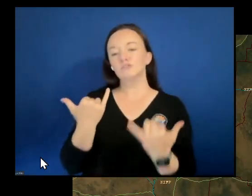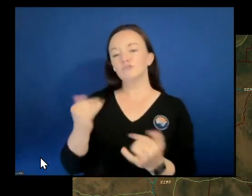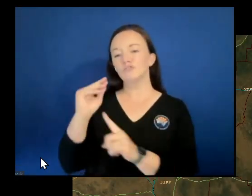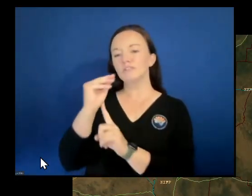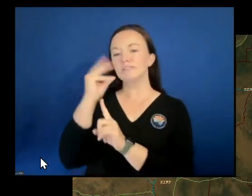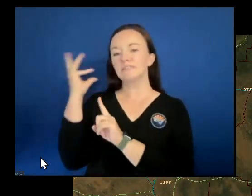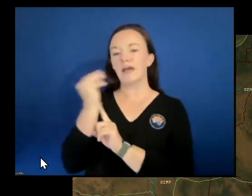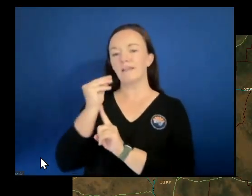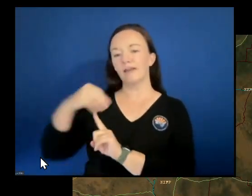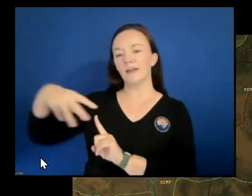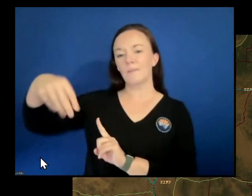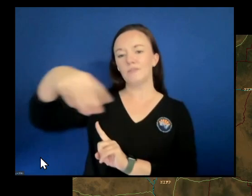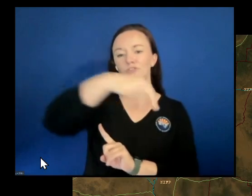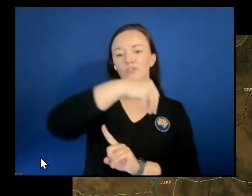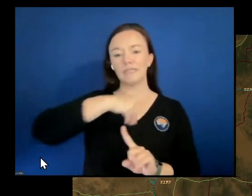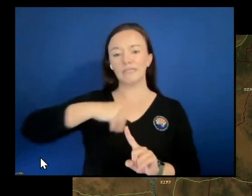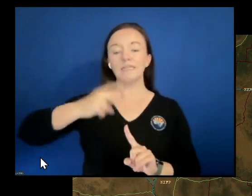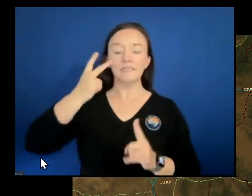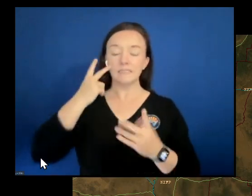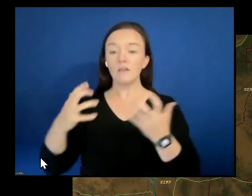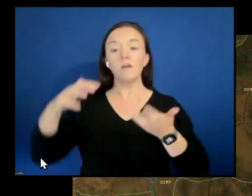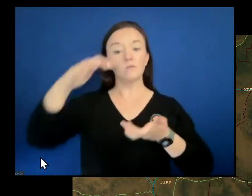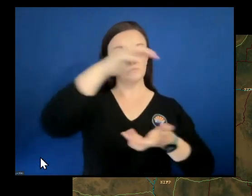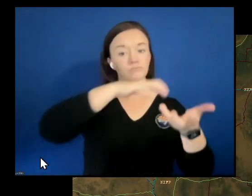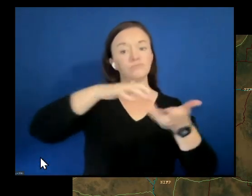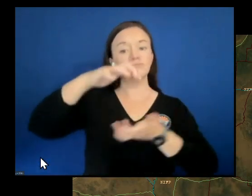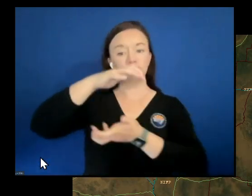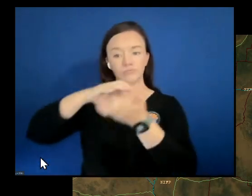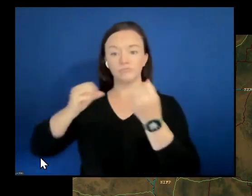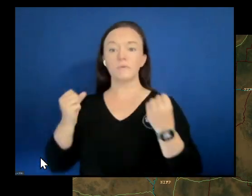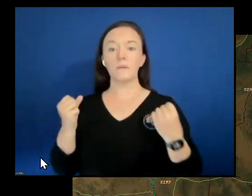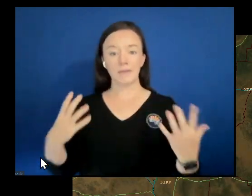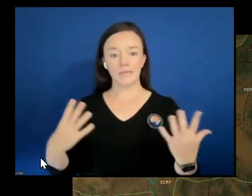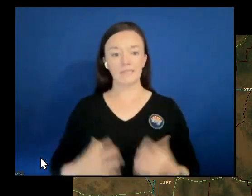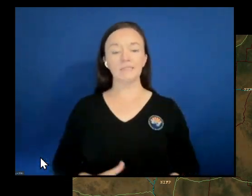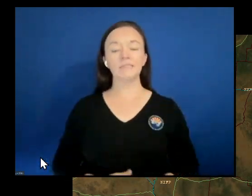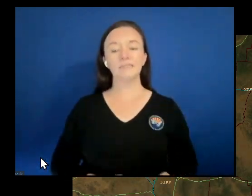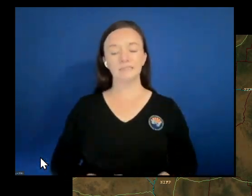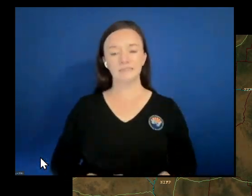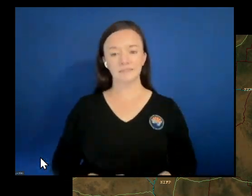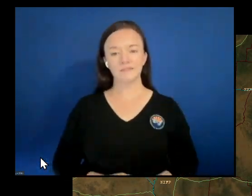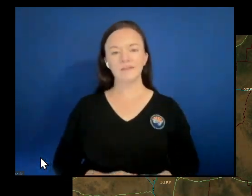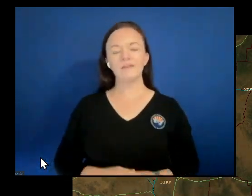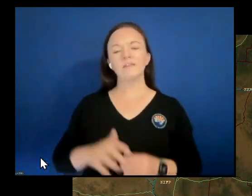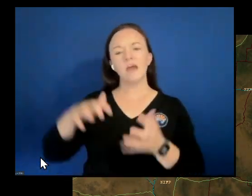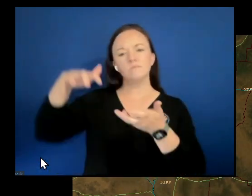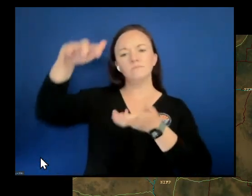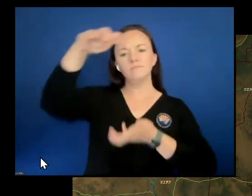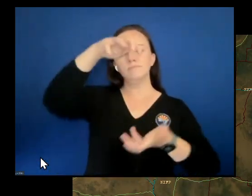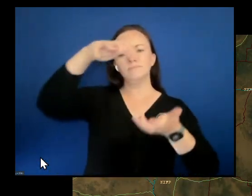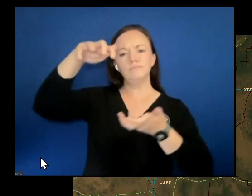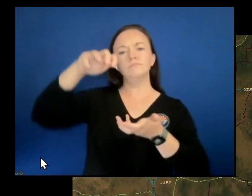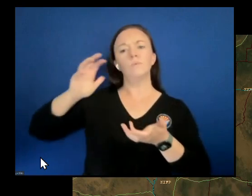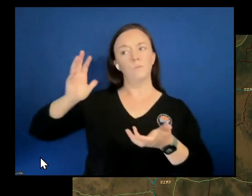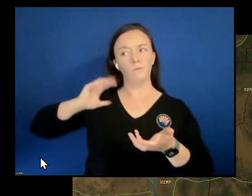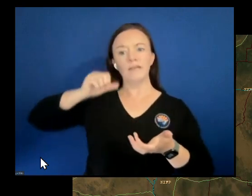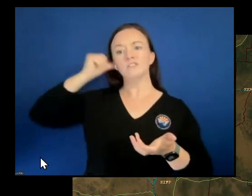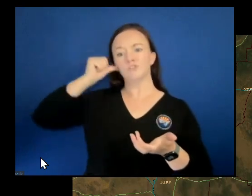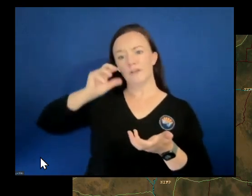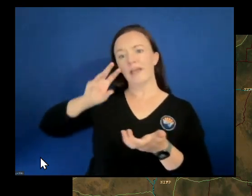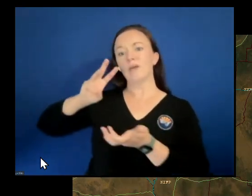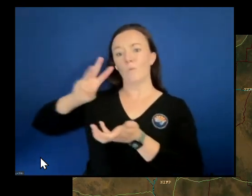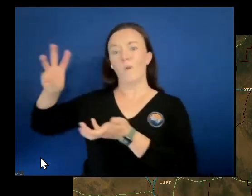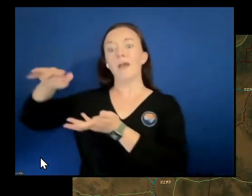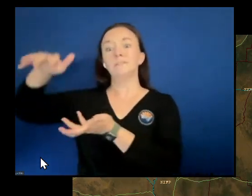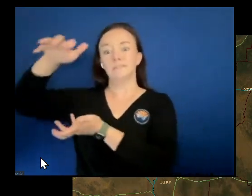plenty of clouds over the area this morning. This cloud deck was basically a little further west yesterday, but everything is kind of